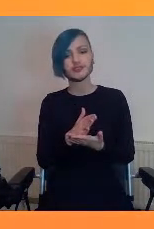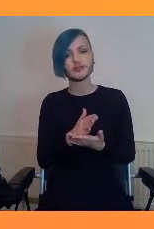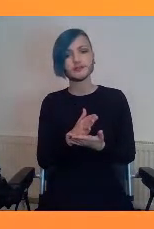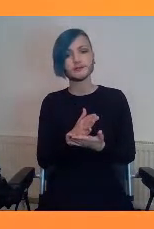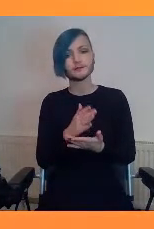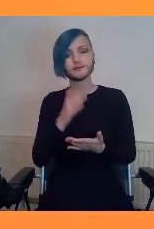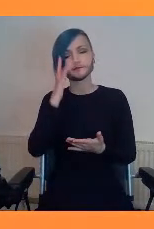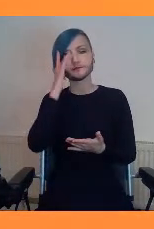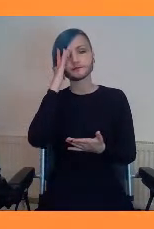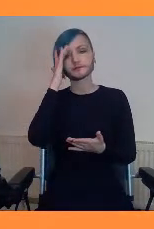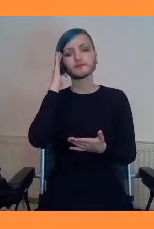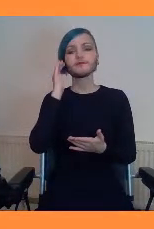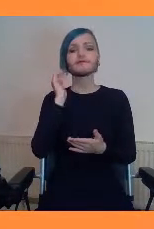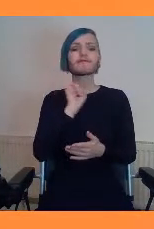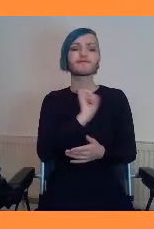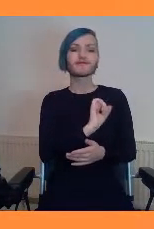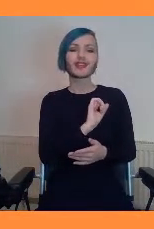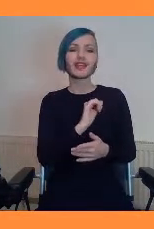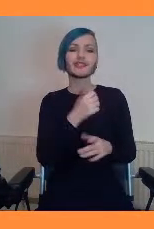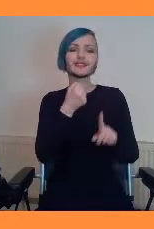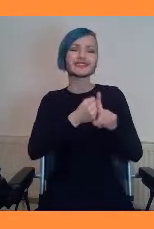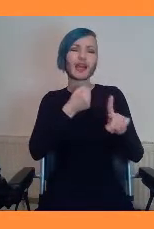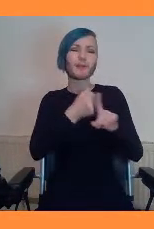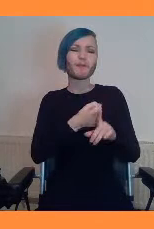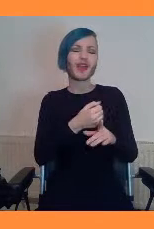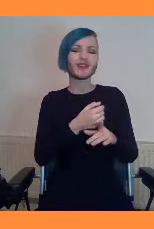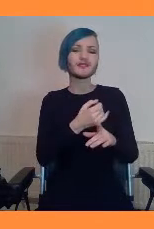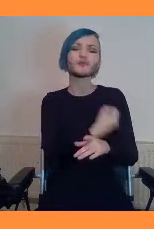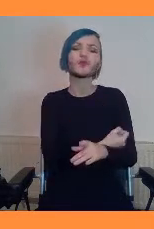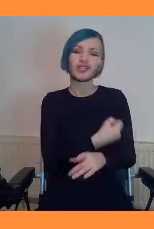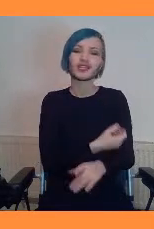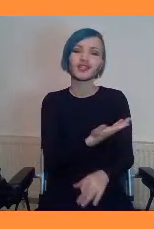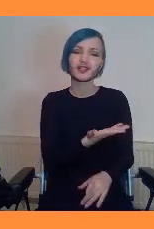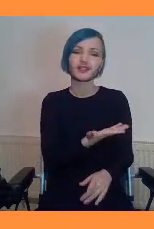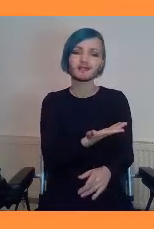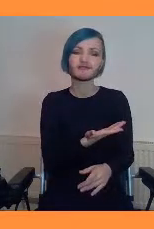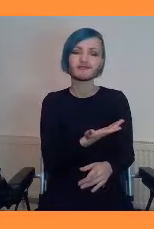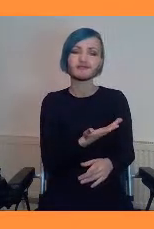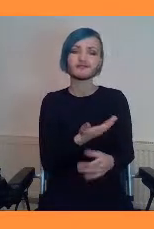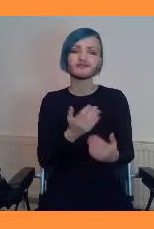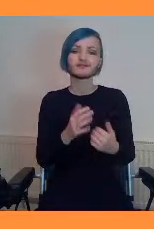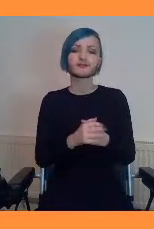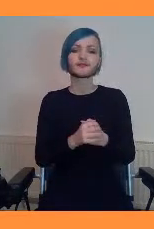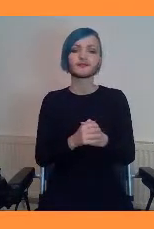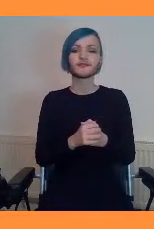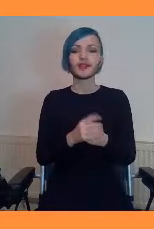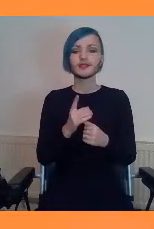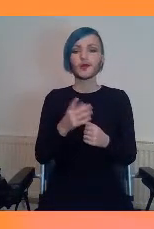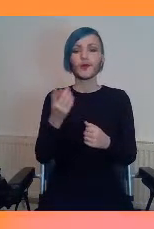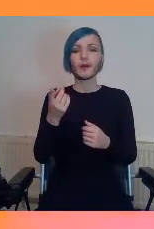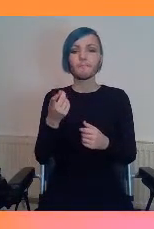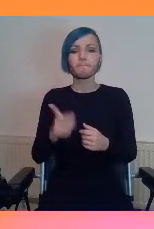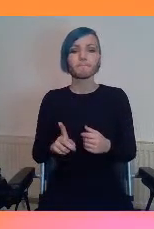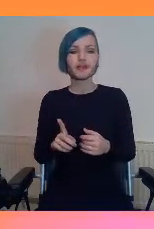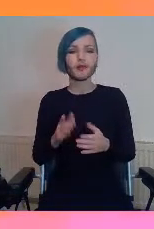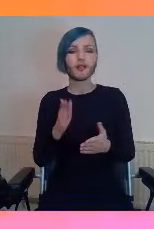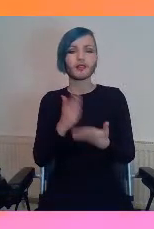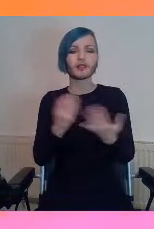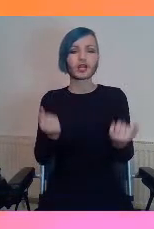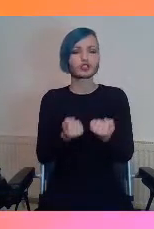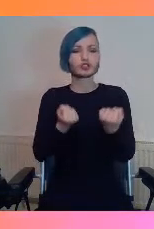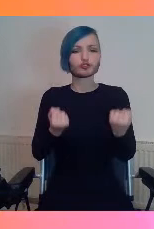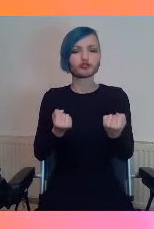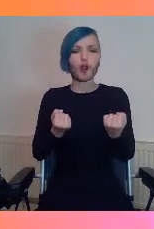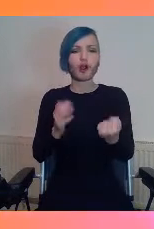his campaign was quite weak, and that people who are left, who's got their heart on the left side as me, decided